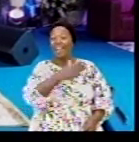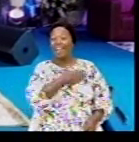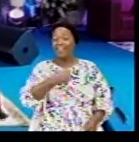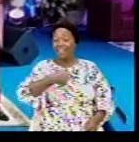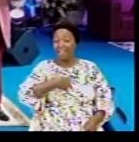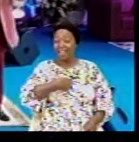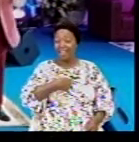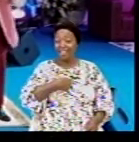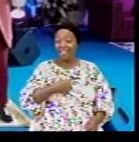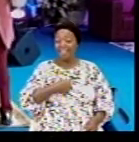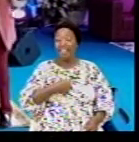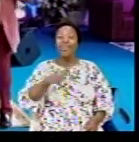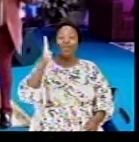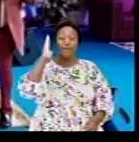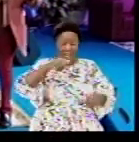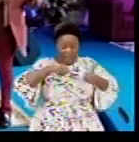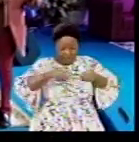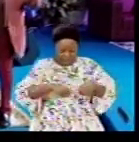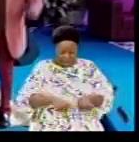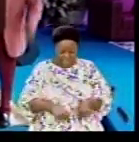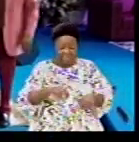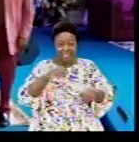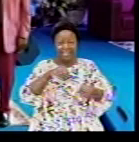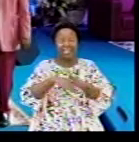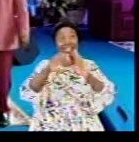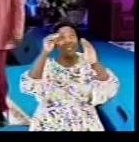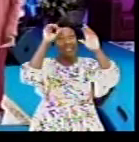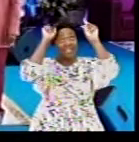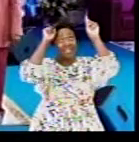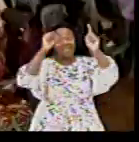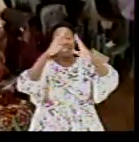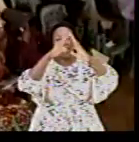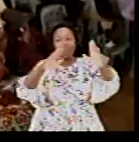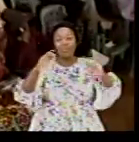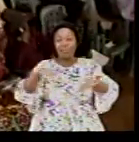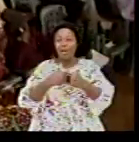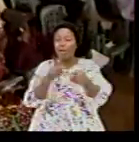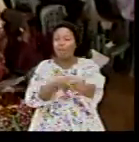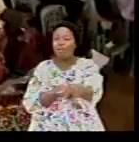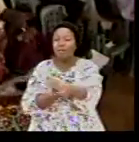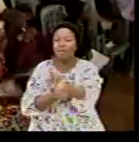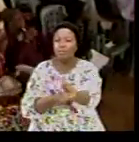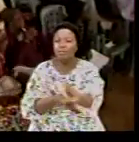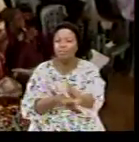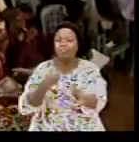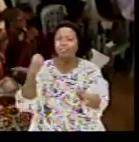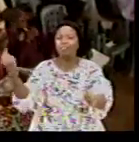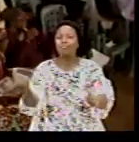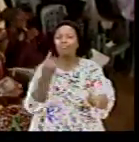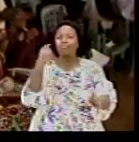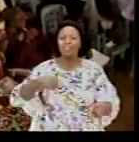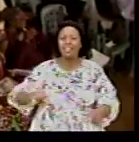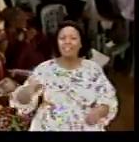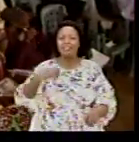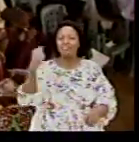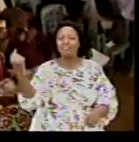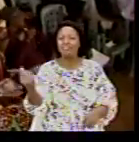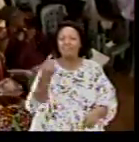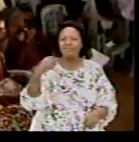And I will abide in his house for how long? Forever,